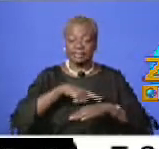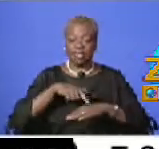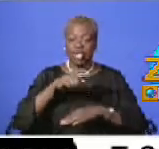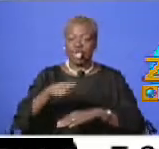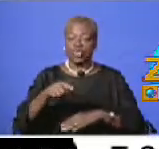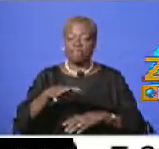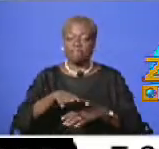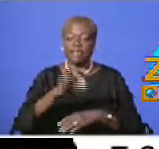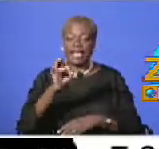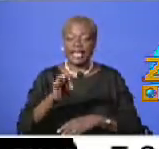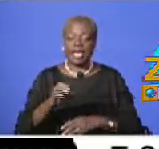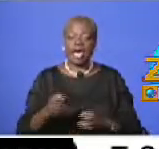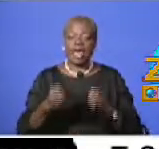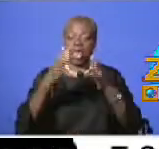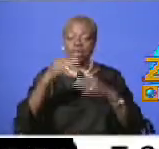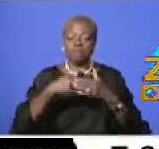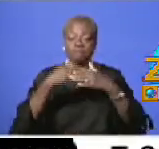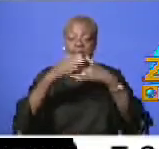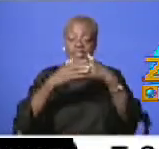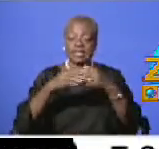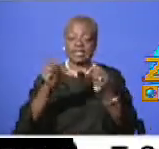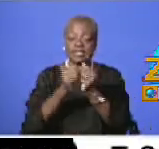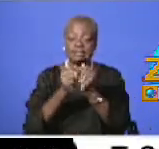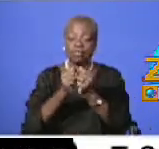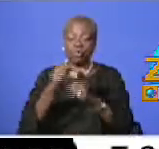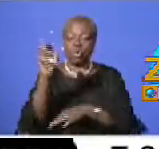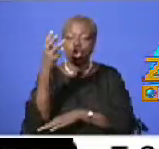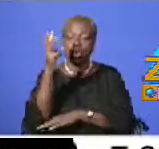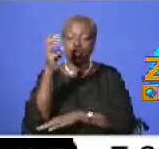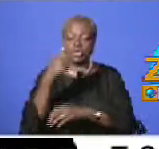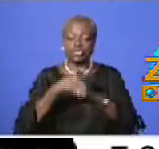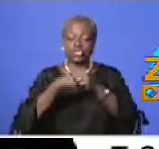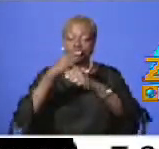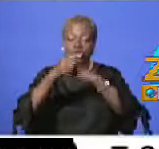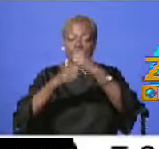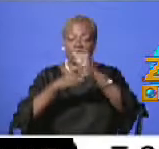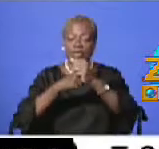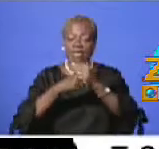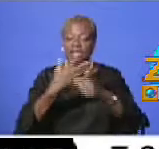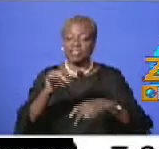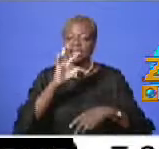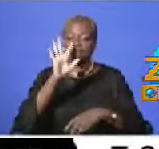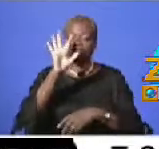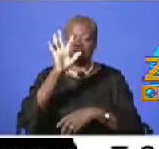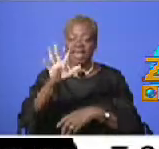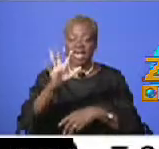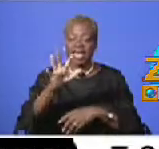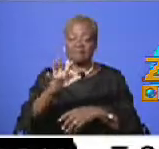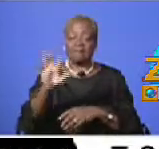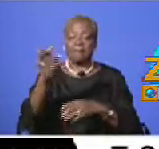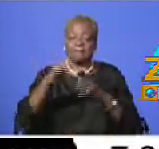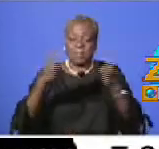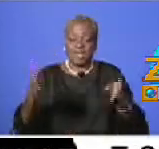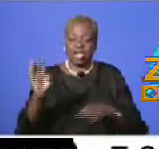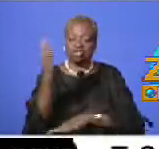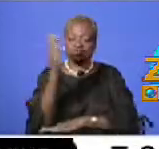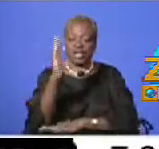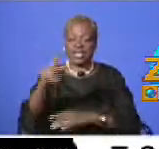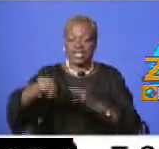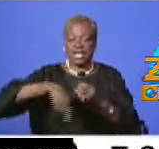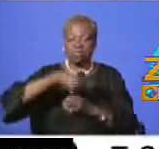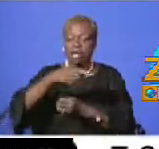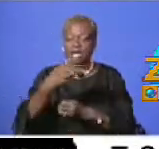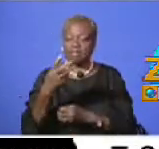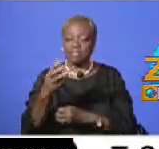these small wooden structures throughout the Bahamas, but they have like 5 ganap trees and a dilly tree around them, and they